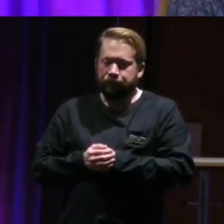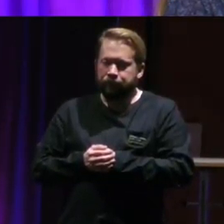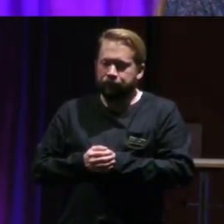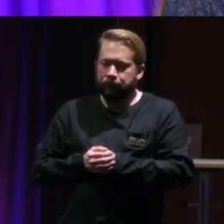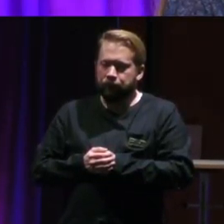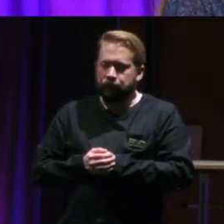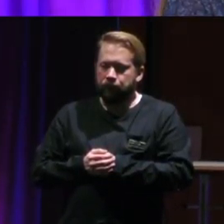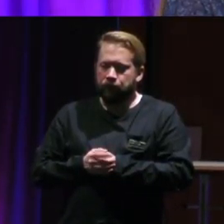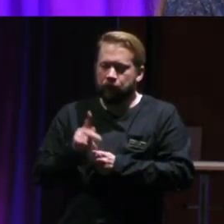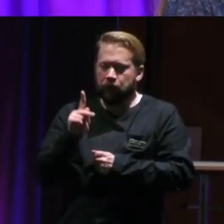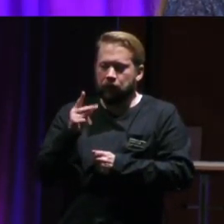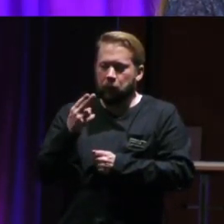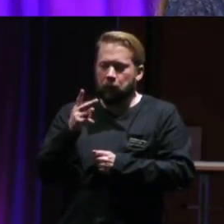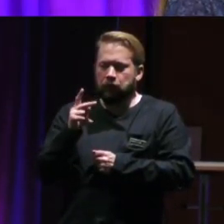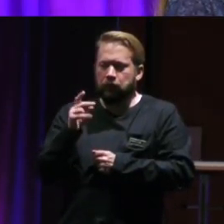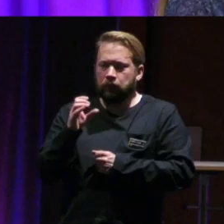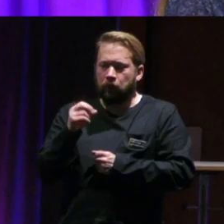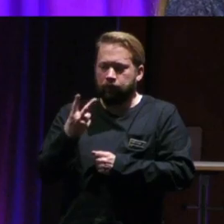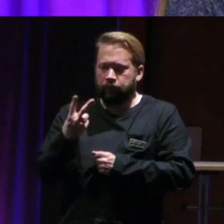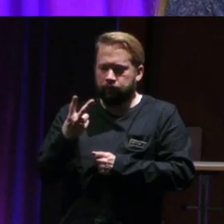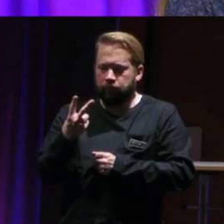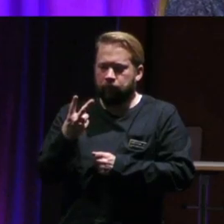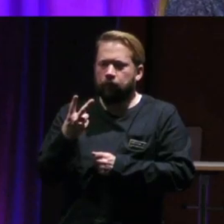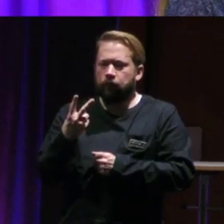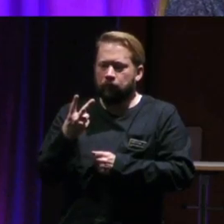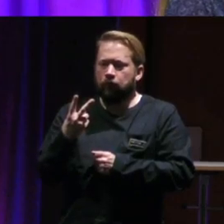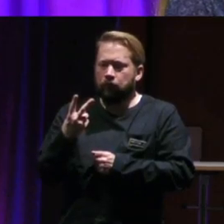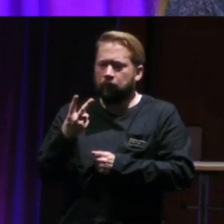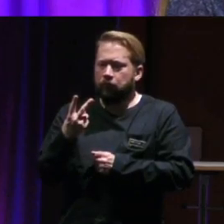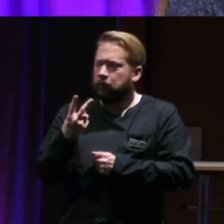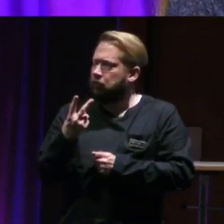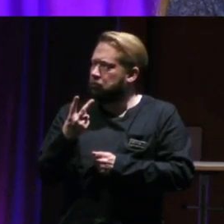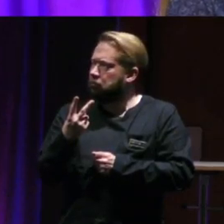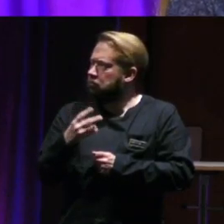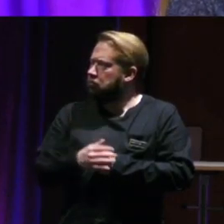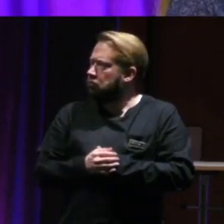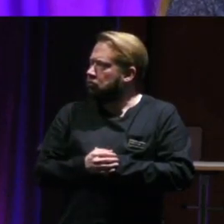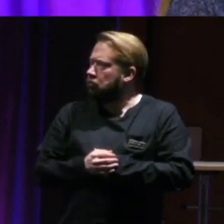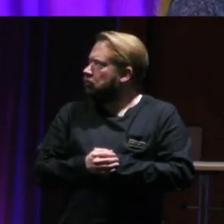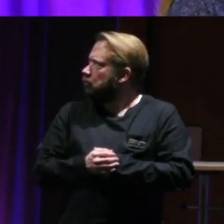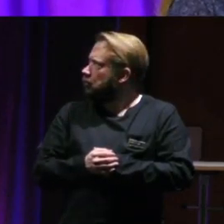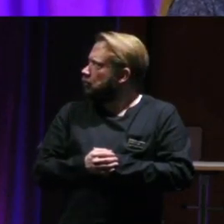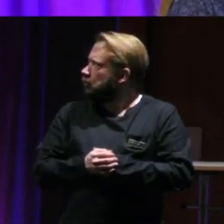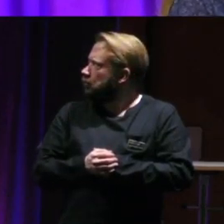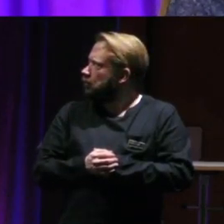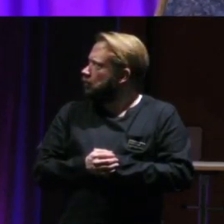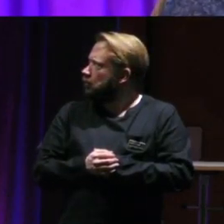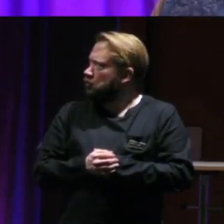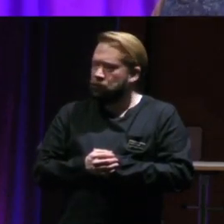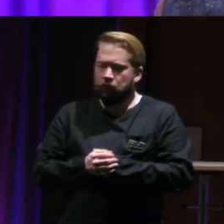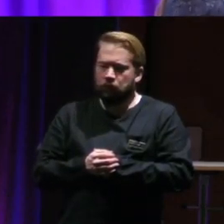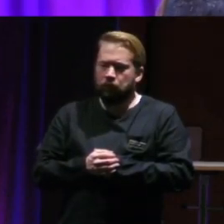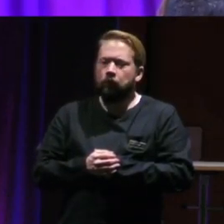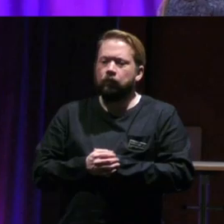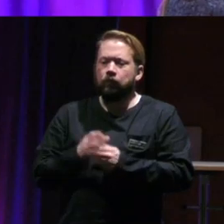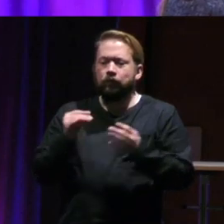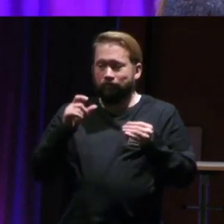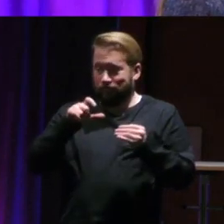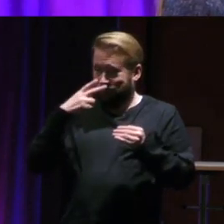These are some of the more current cases of young people being. So people who you see on the pictures, it's